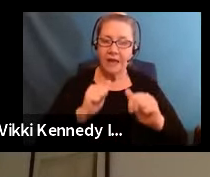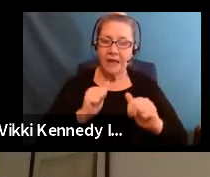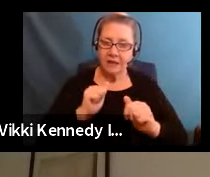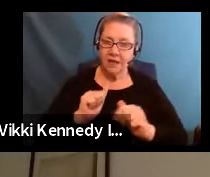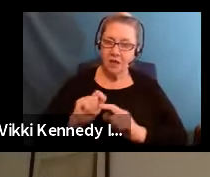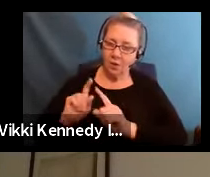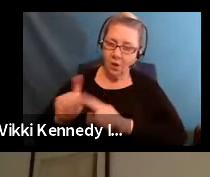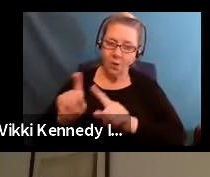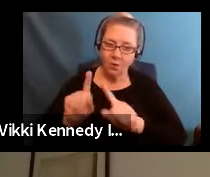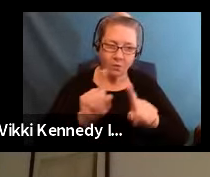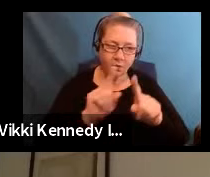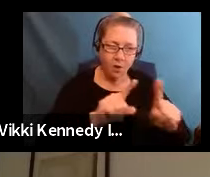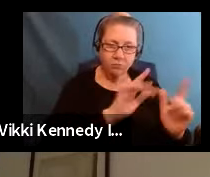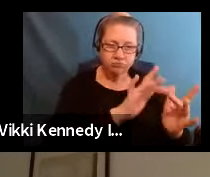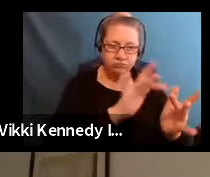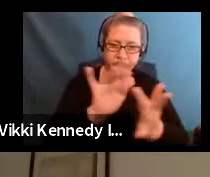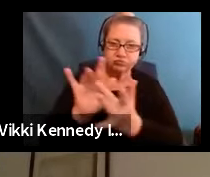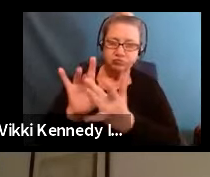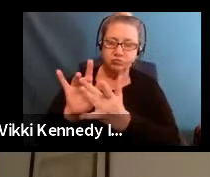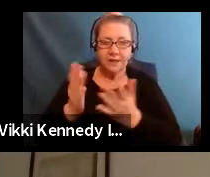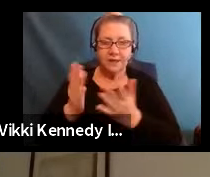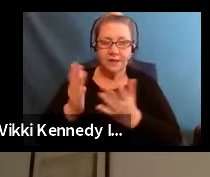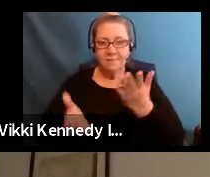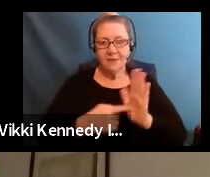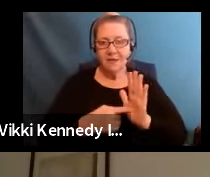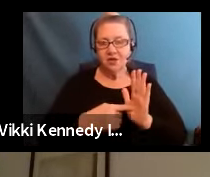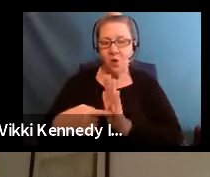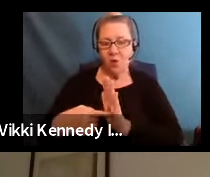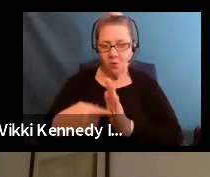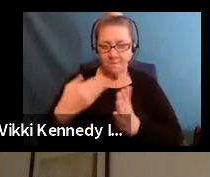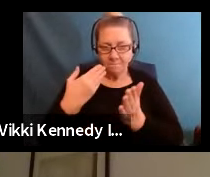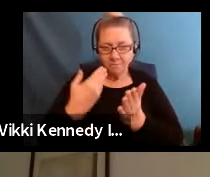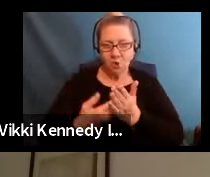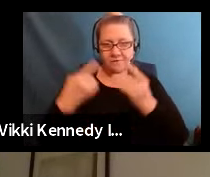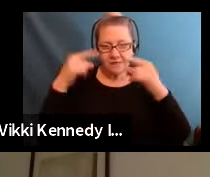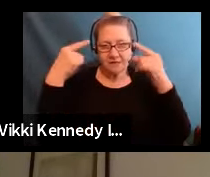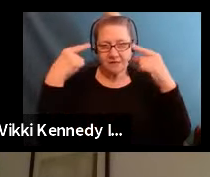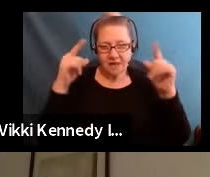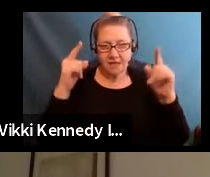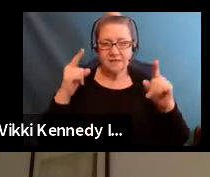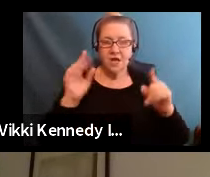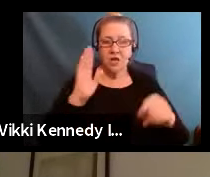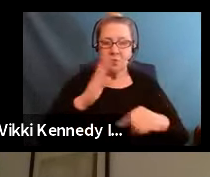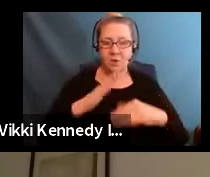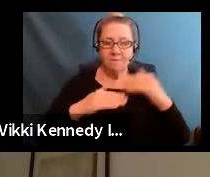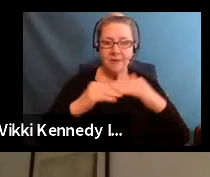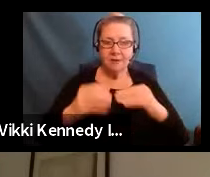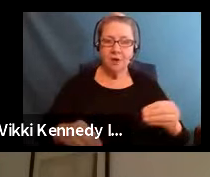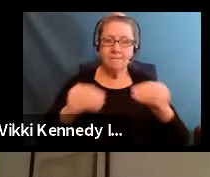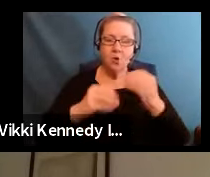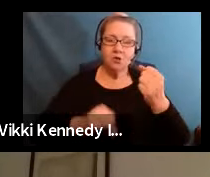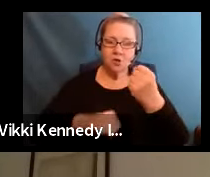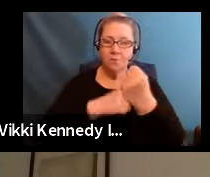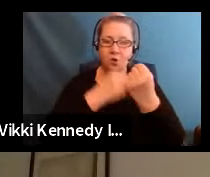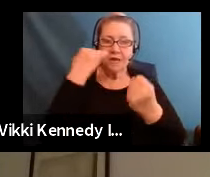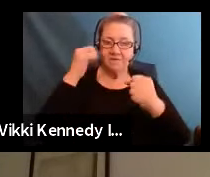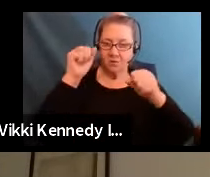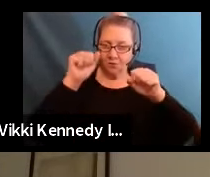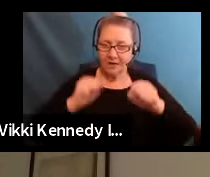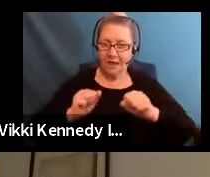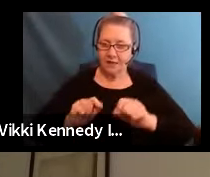and maybe we can show some success that will build credibility and will build more support if we're able to get out there